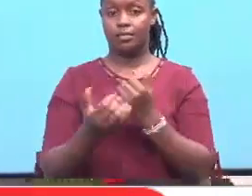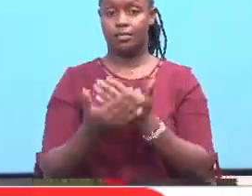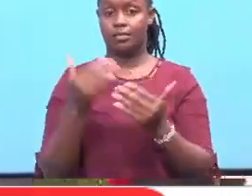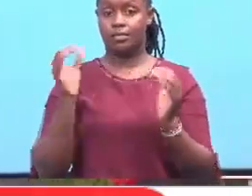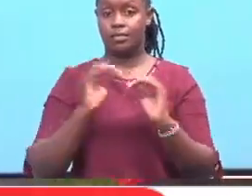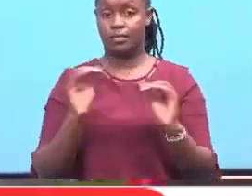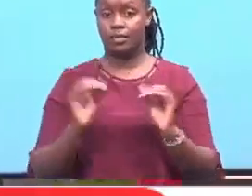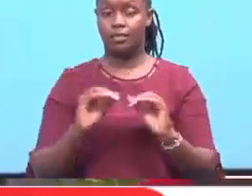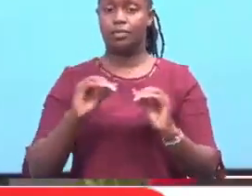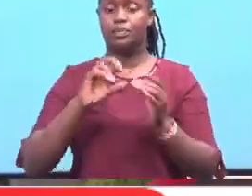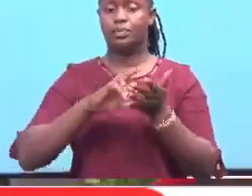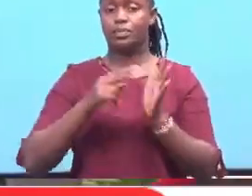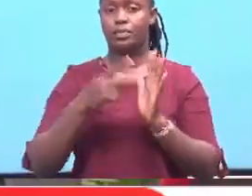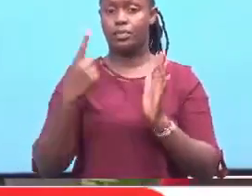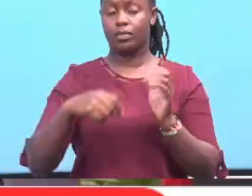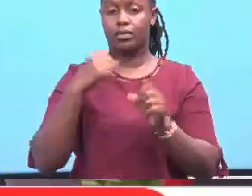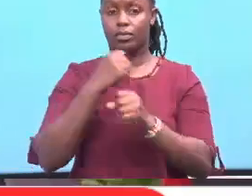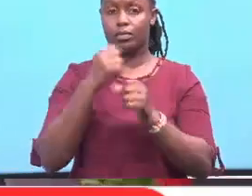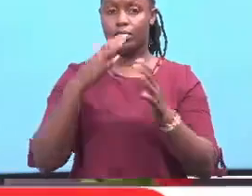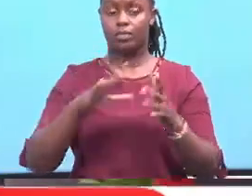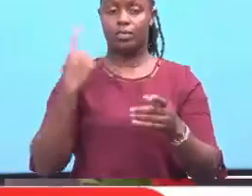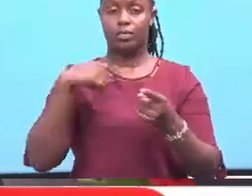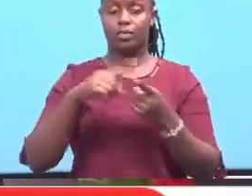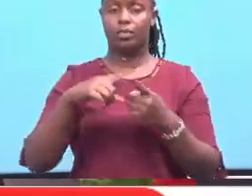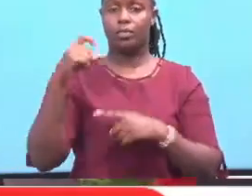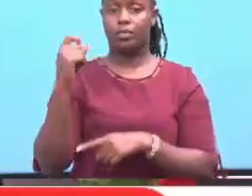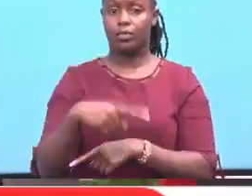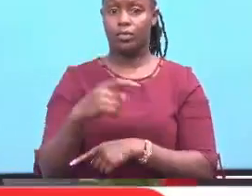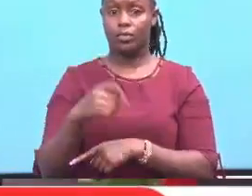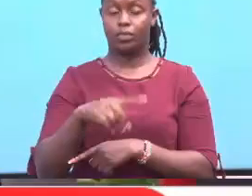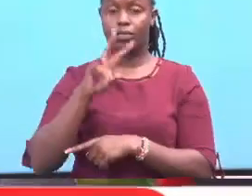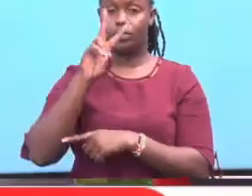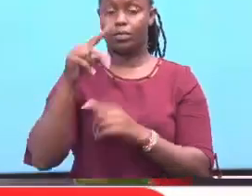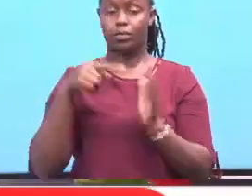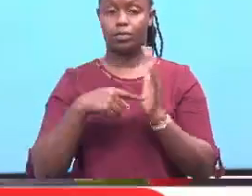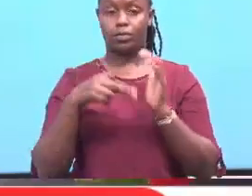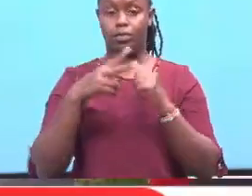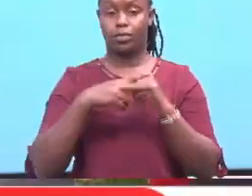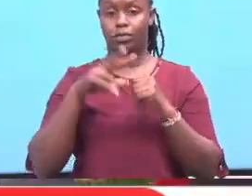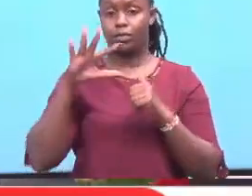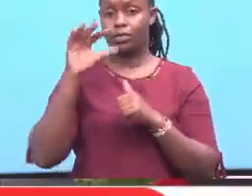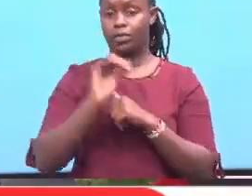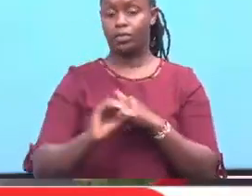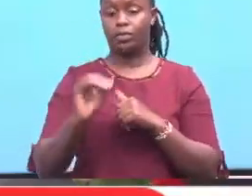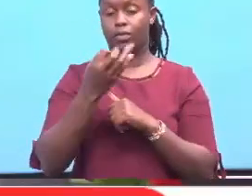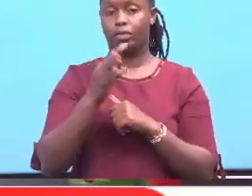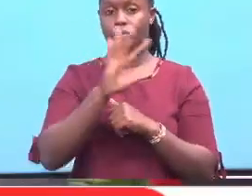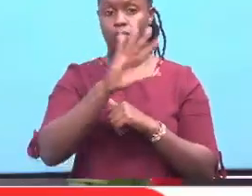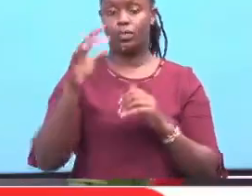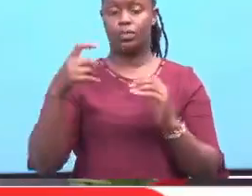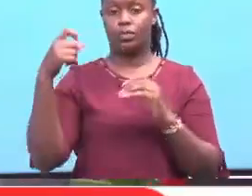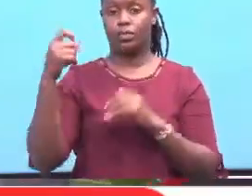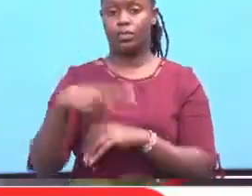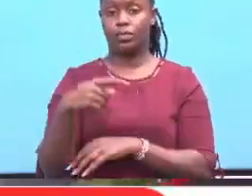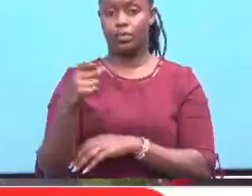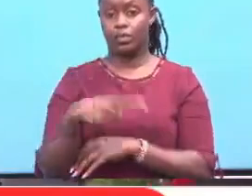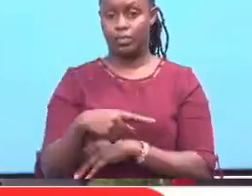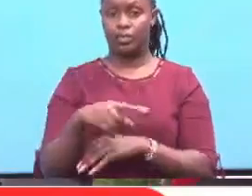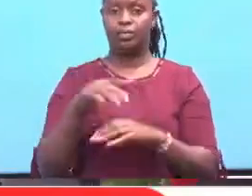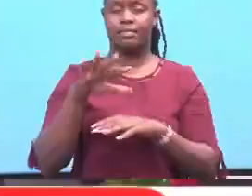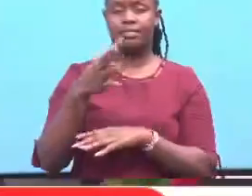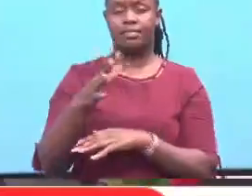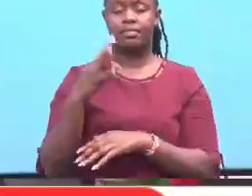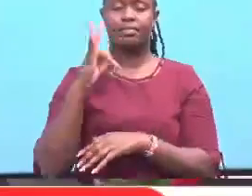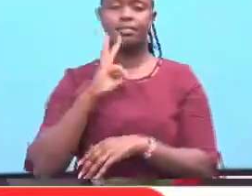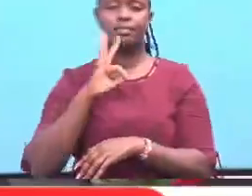the formal sector will make a monthly contribution of 2.75% of their salary, capped at a minimum of